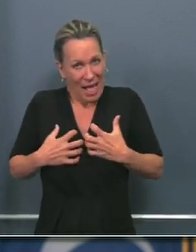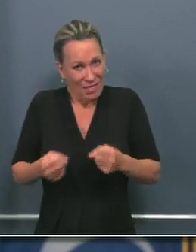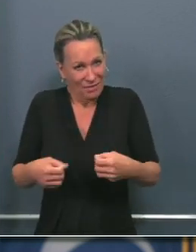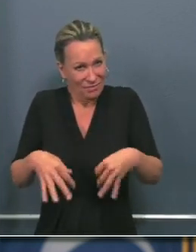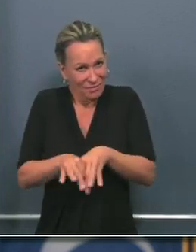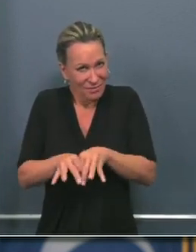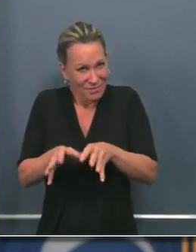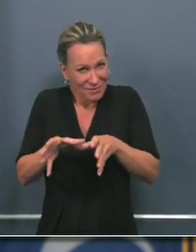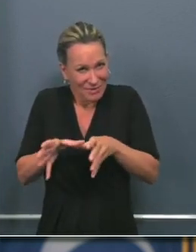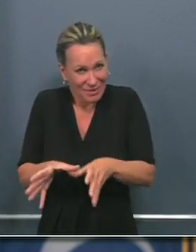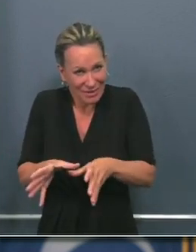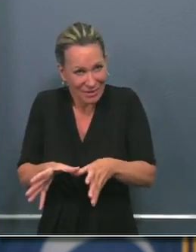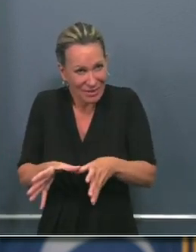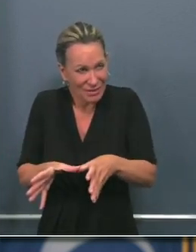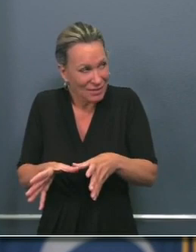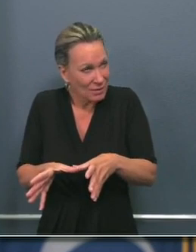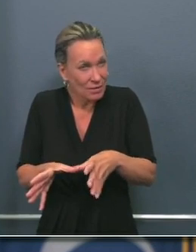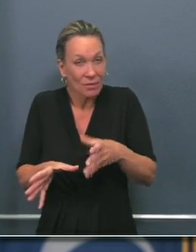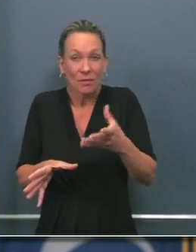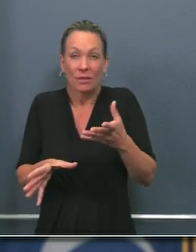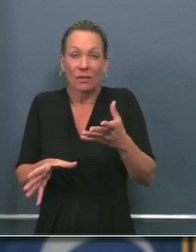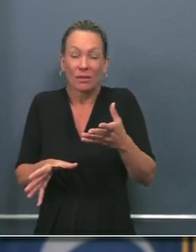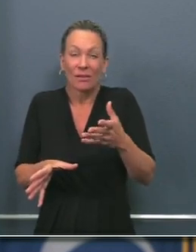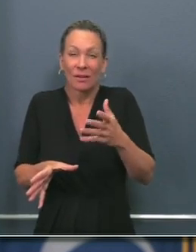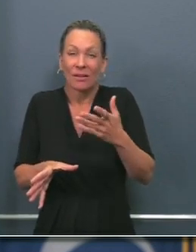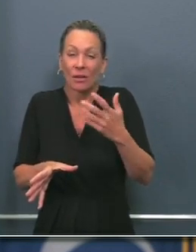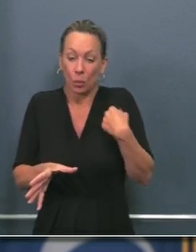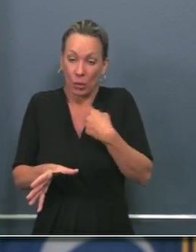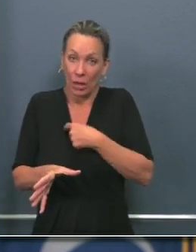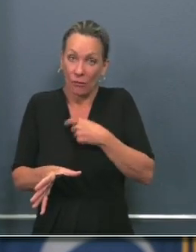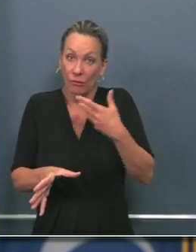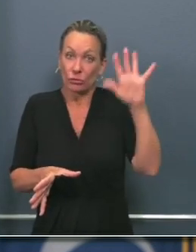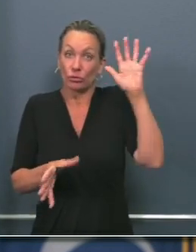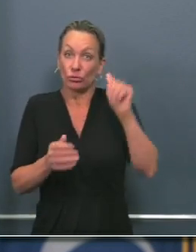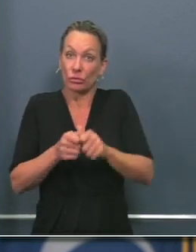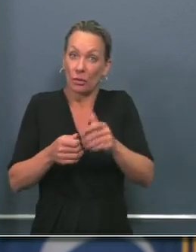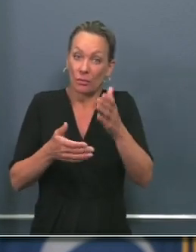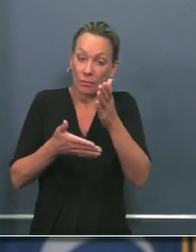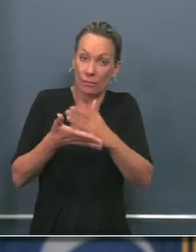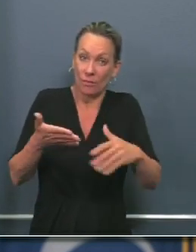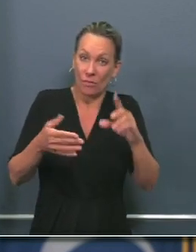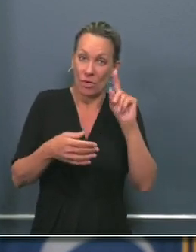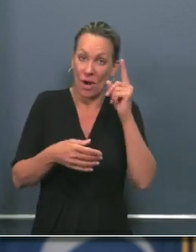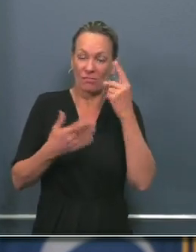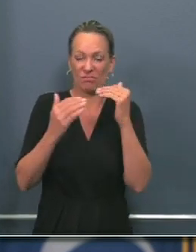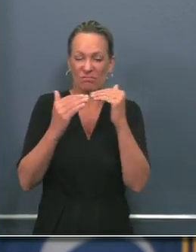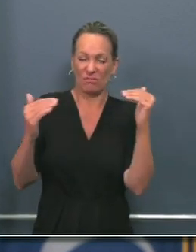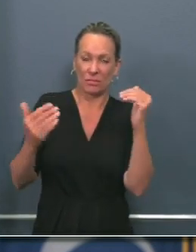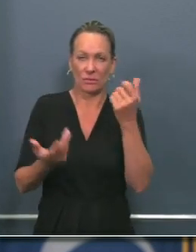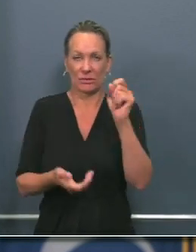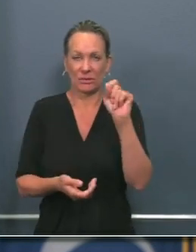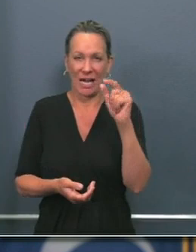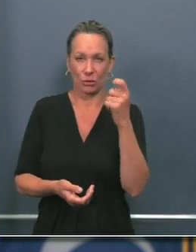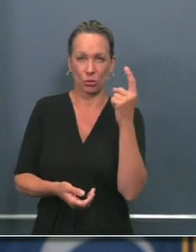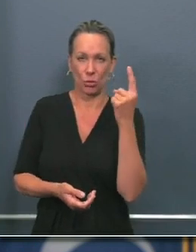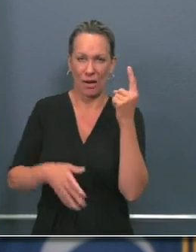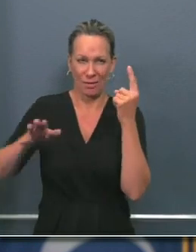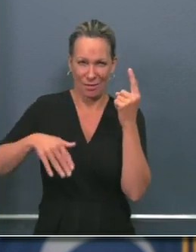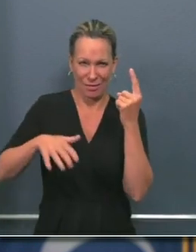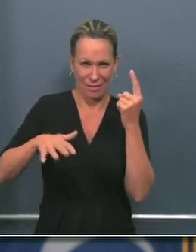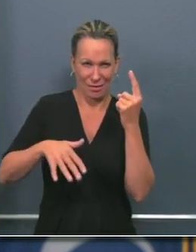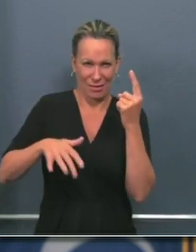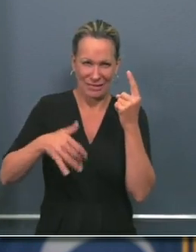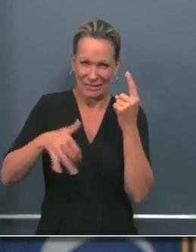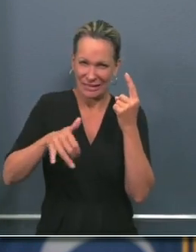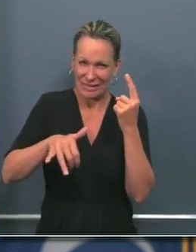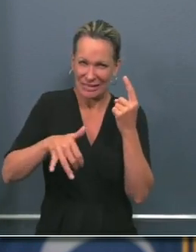phase 1 of this pandemic. And the reality is, when we come in to the next flu season, potentially the next